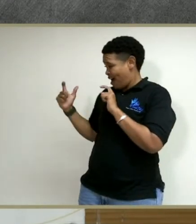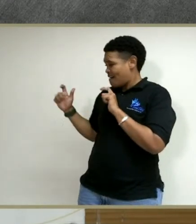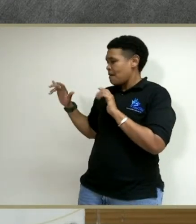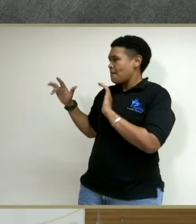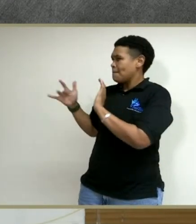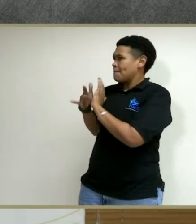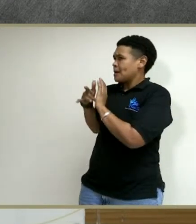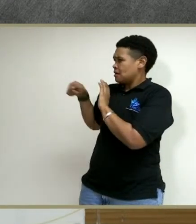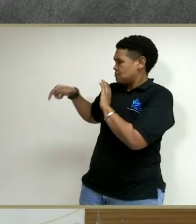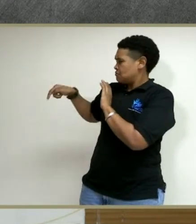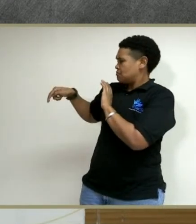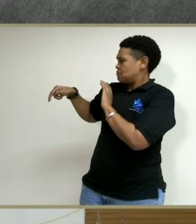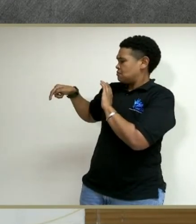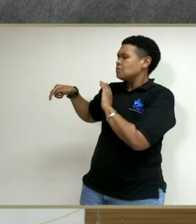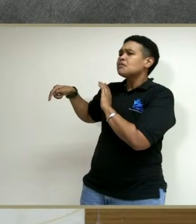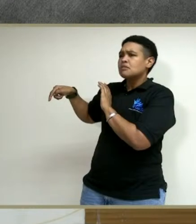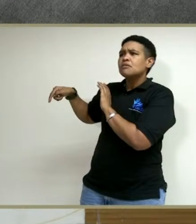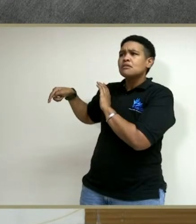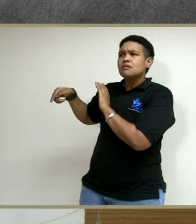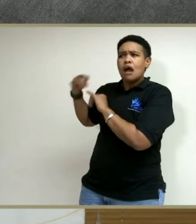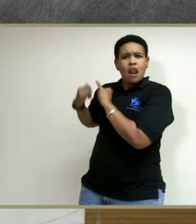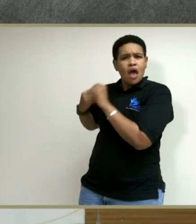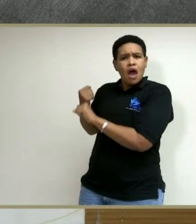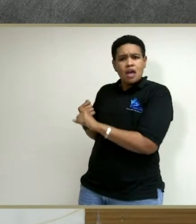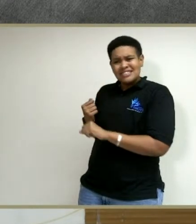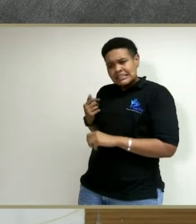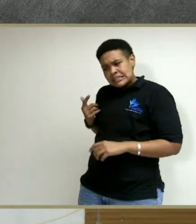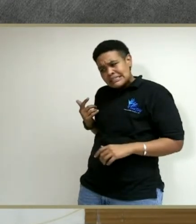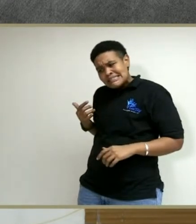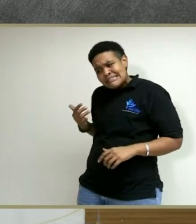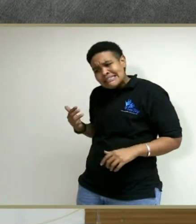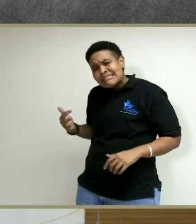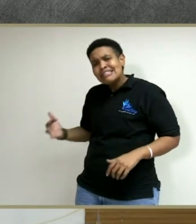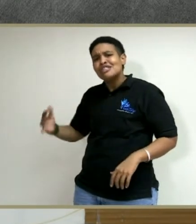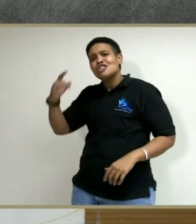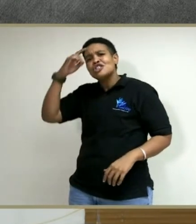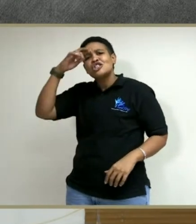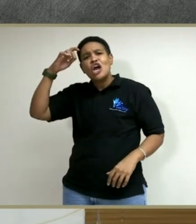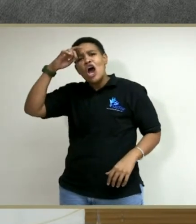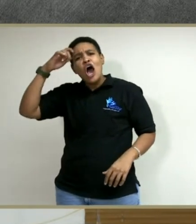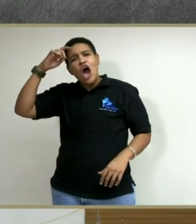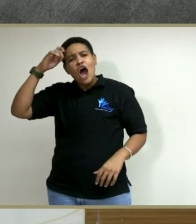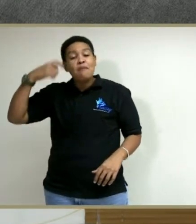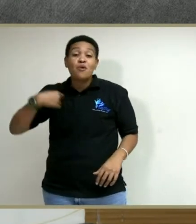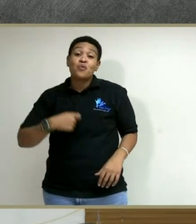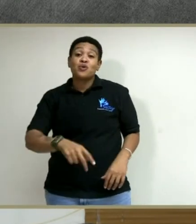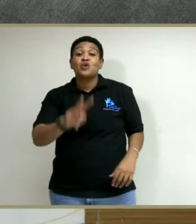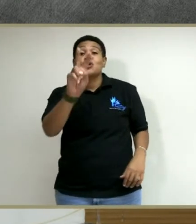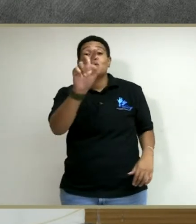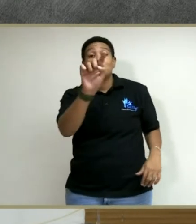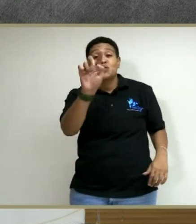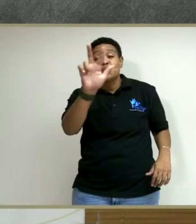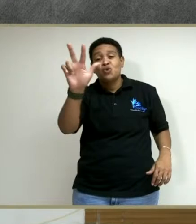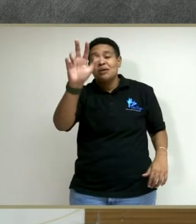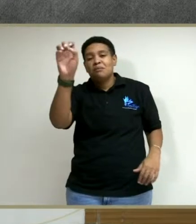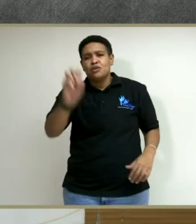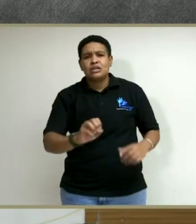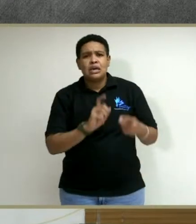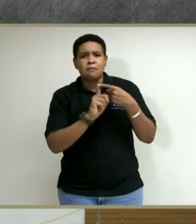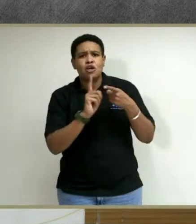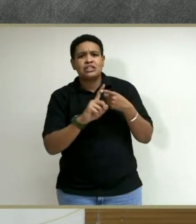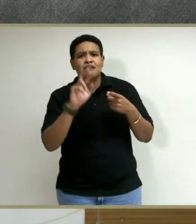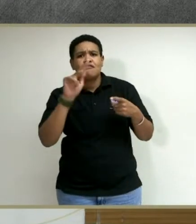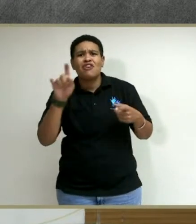see that last year when we were approaching the summer season, we were in about a 2 to 3% positivity rate, and